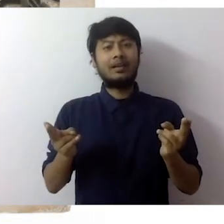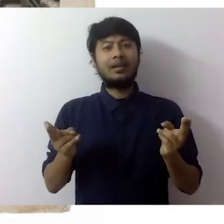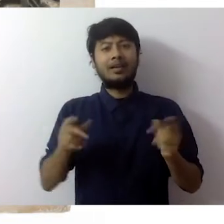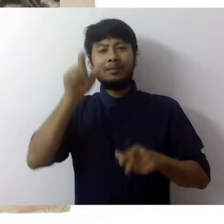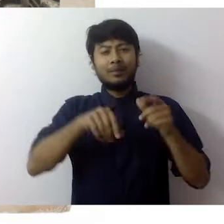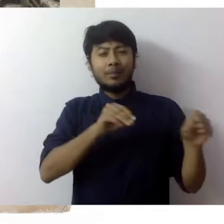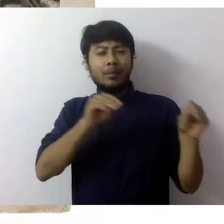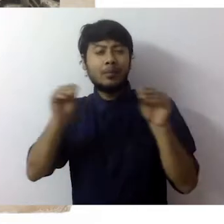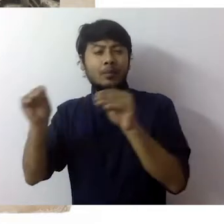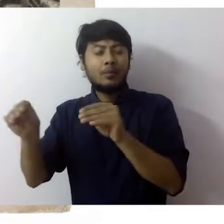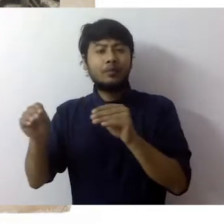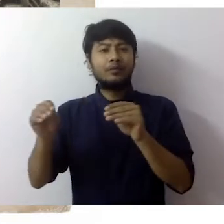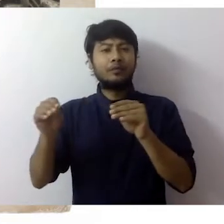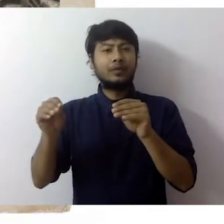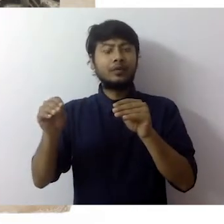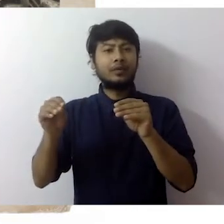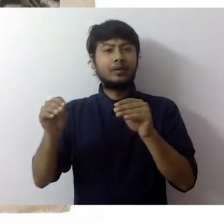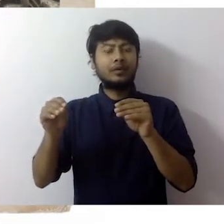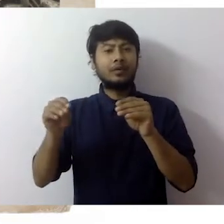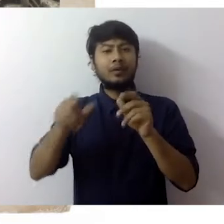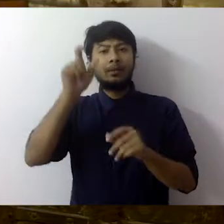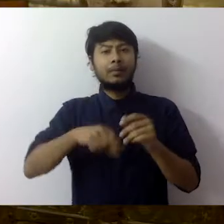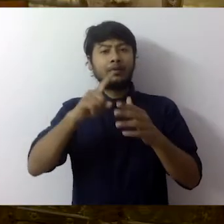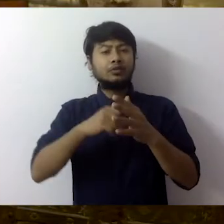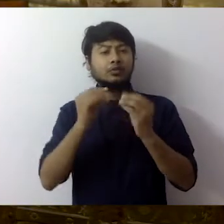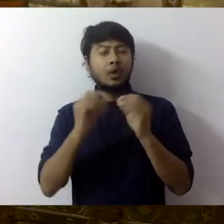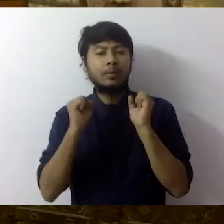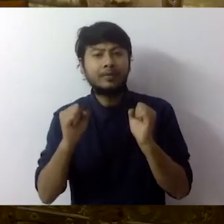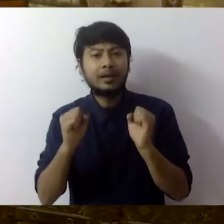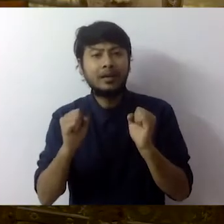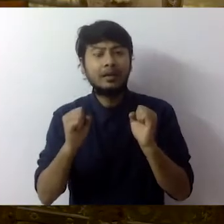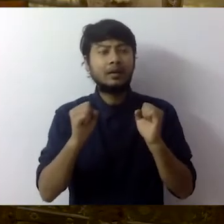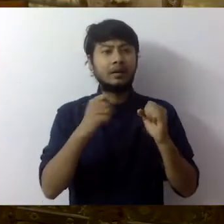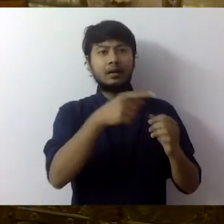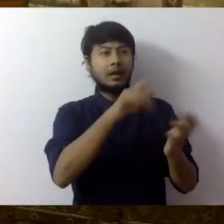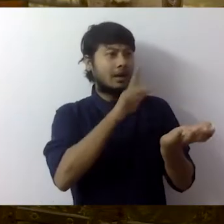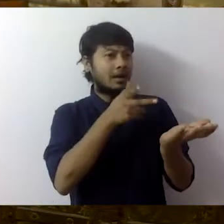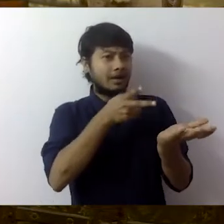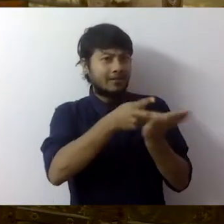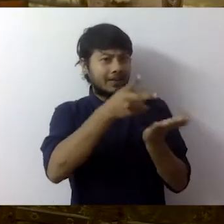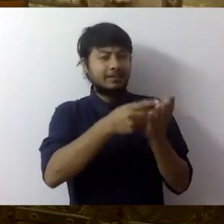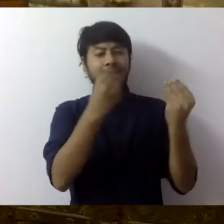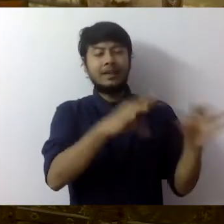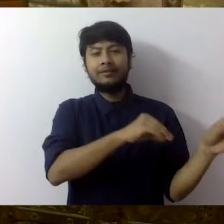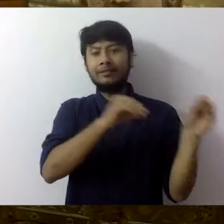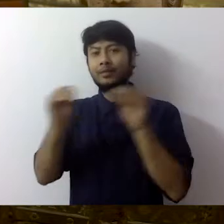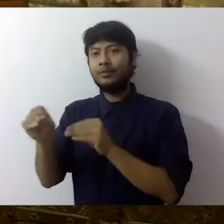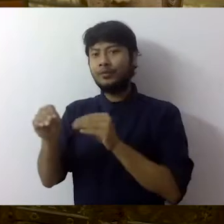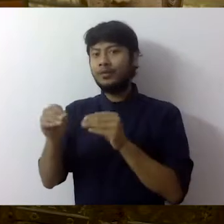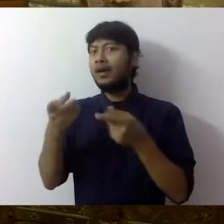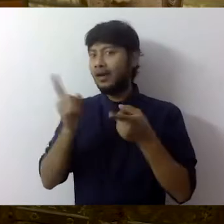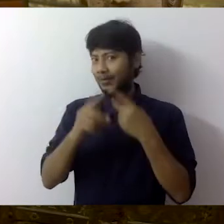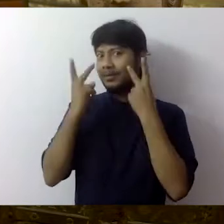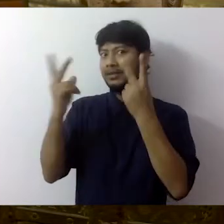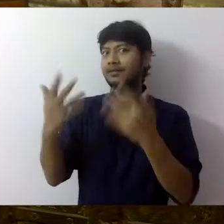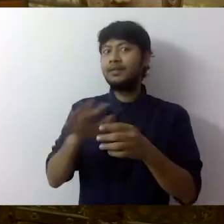months in India: migration. When the country went into lockdown in March this year, thousands of